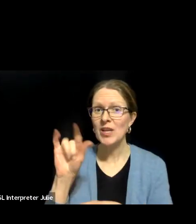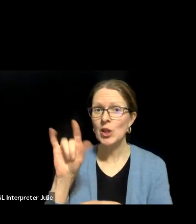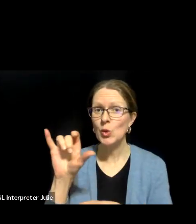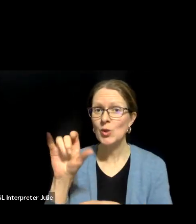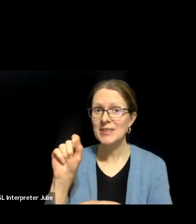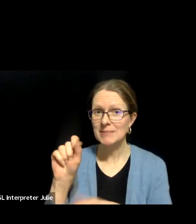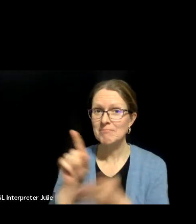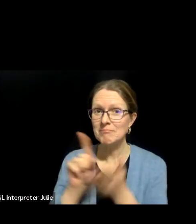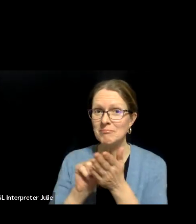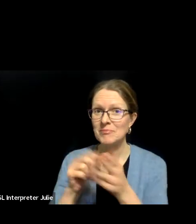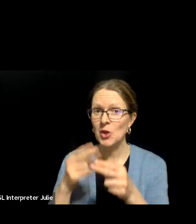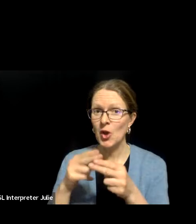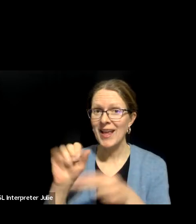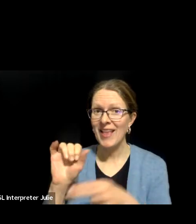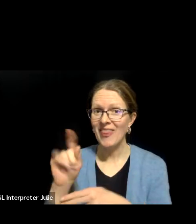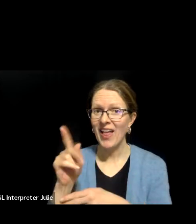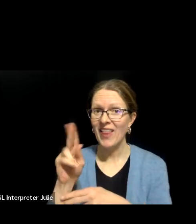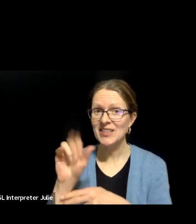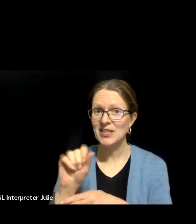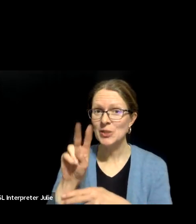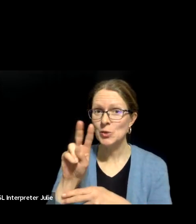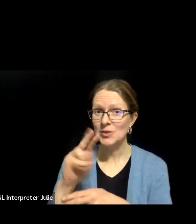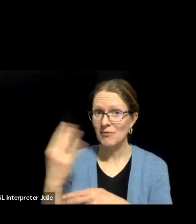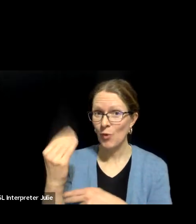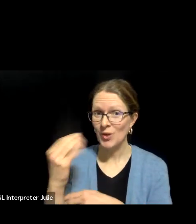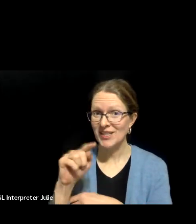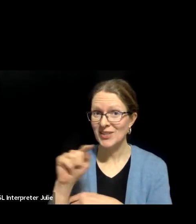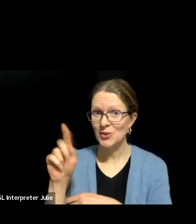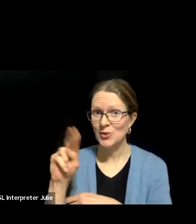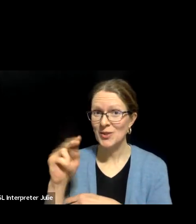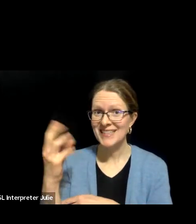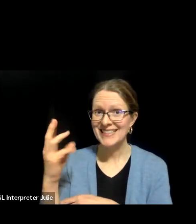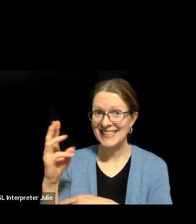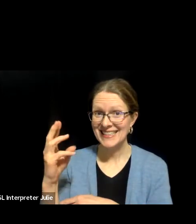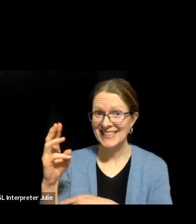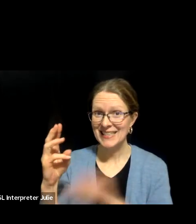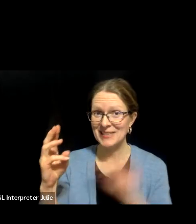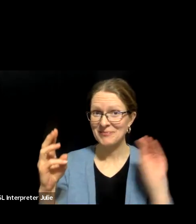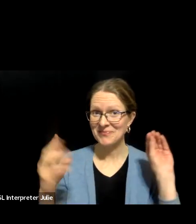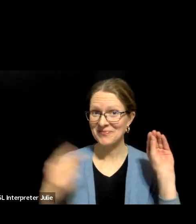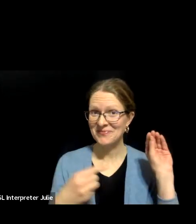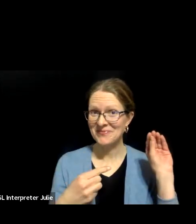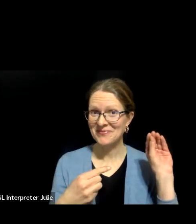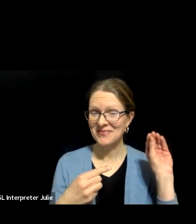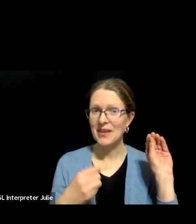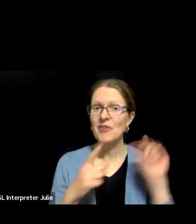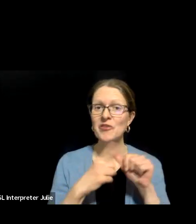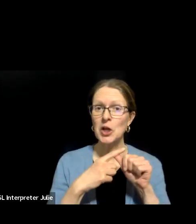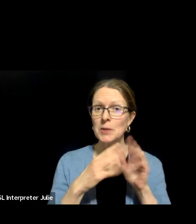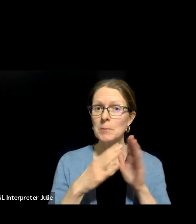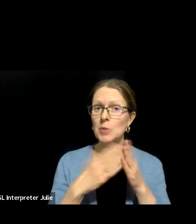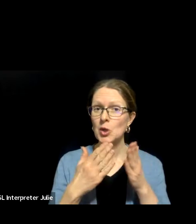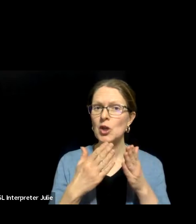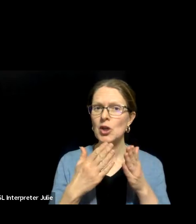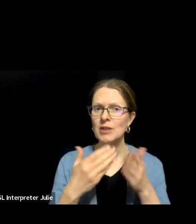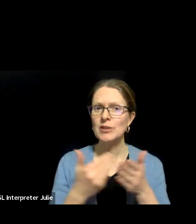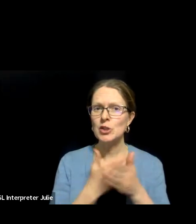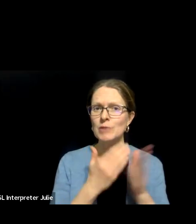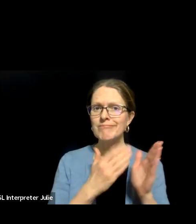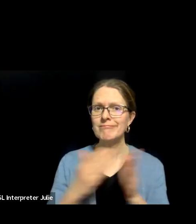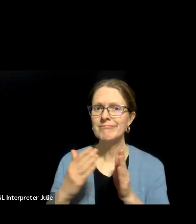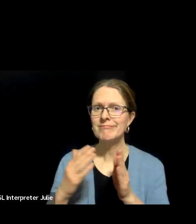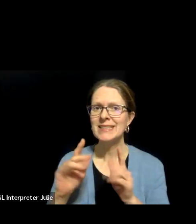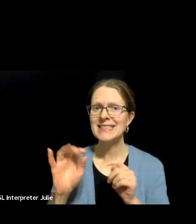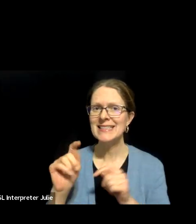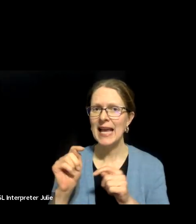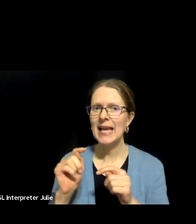Anthology 2014 to 2016, this book right here, which is the first book in a new series of texts dedicated to works in the